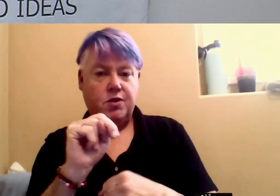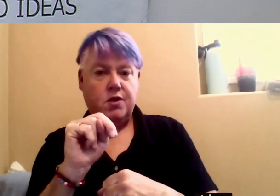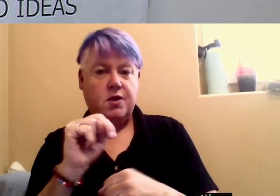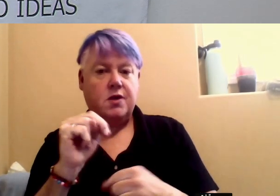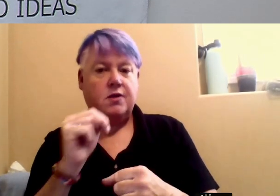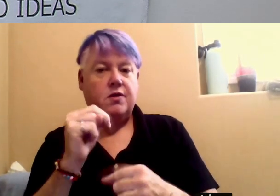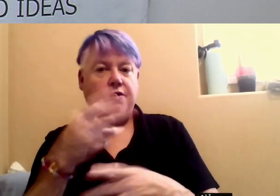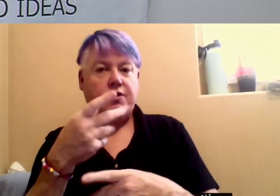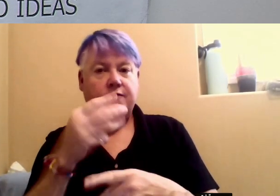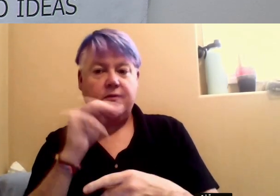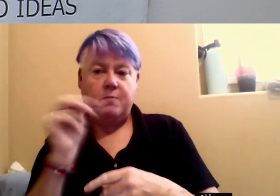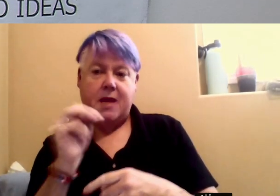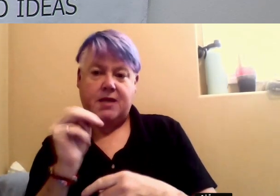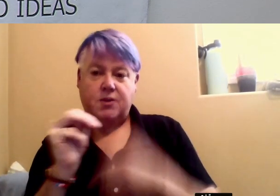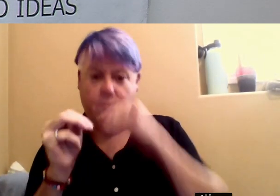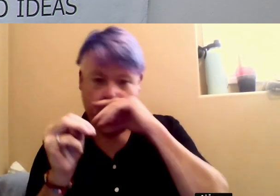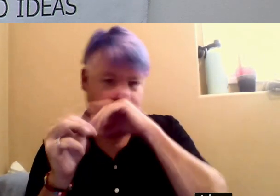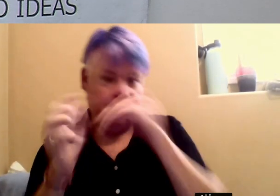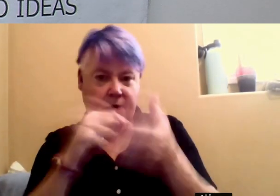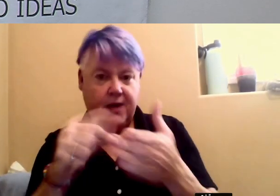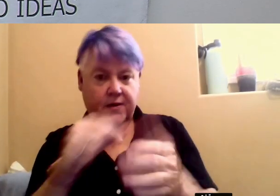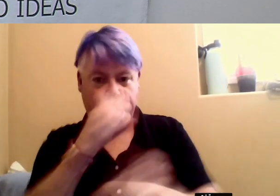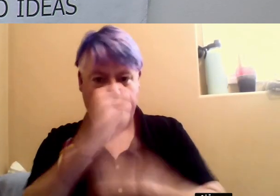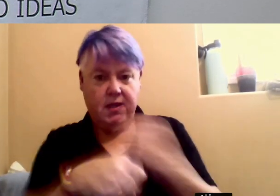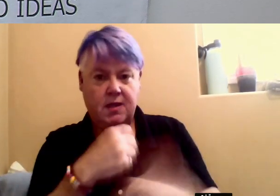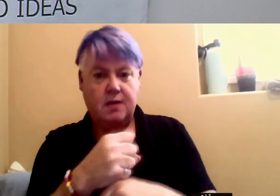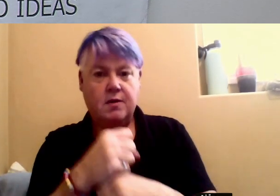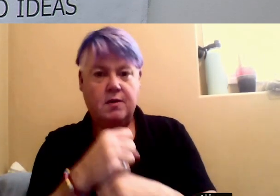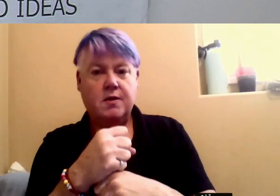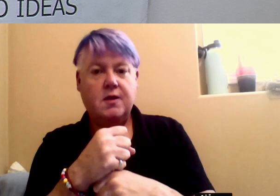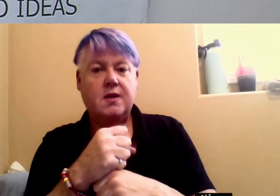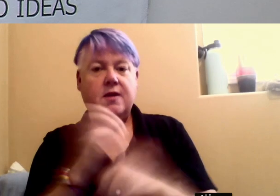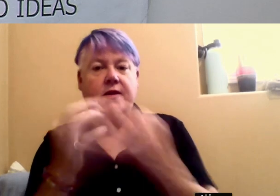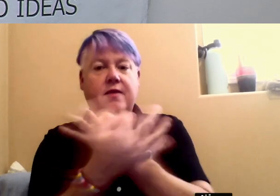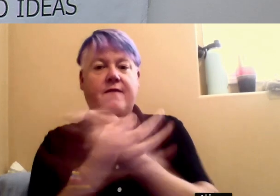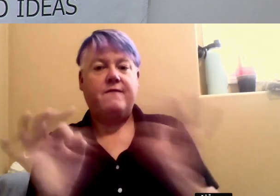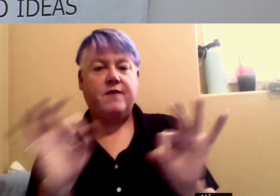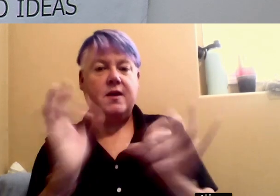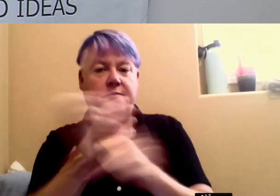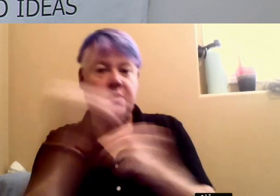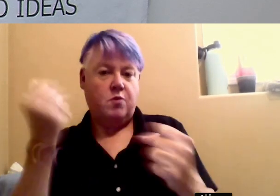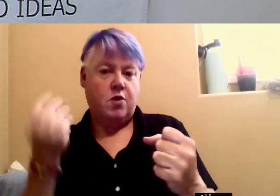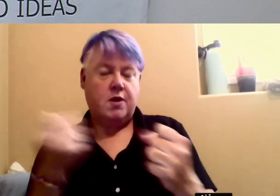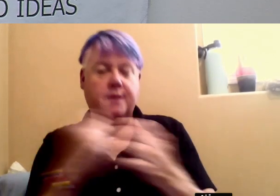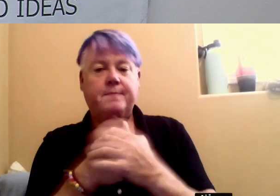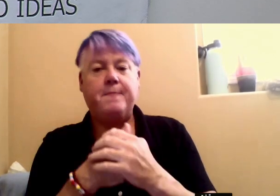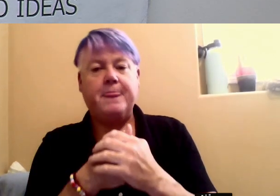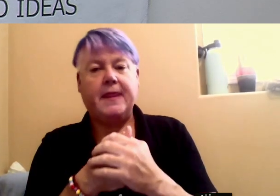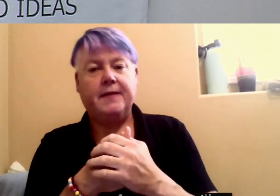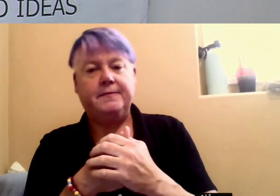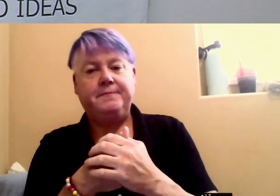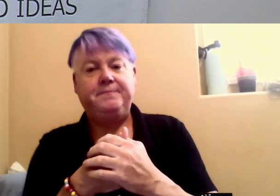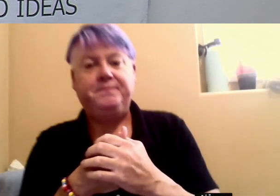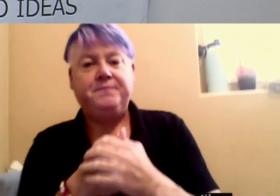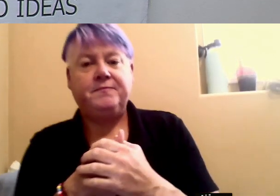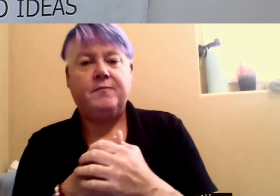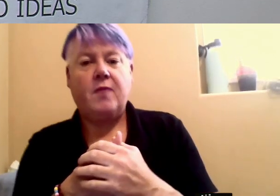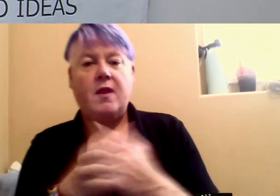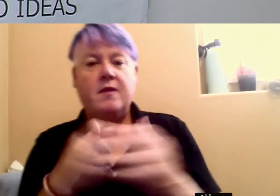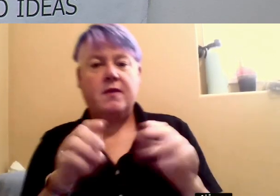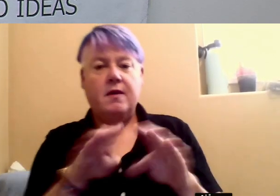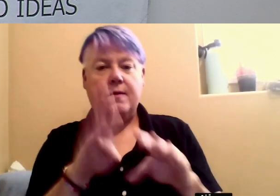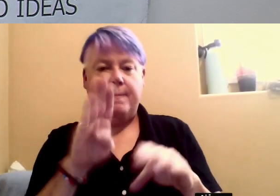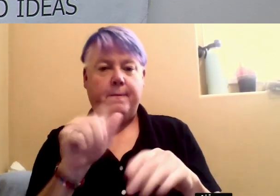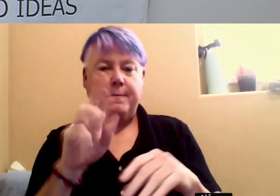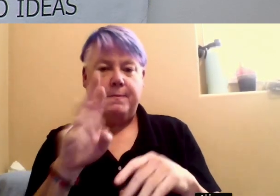of the Year, and the TWUC Freedom to Read Award. His books include The Barren Grounds, When We Were